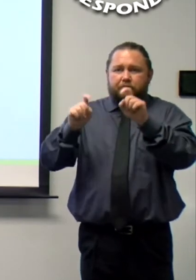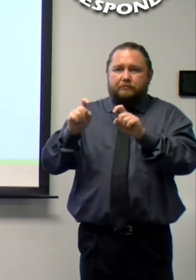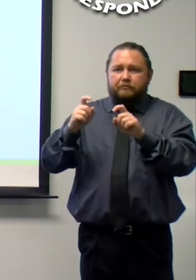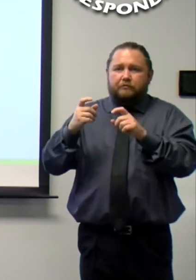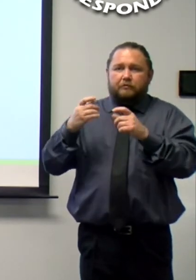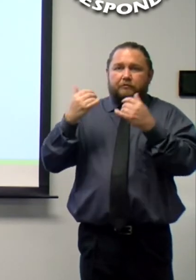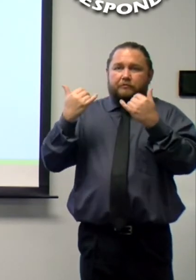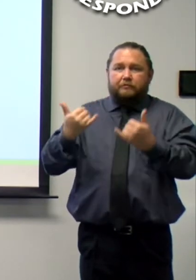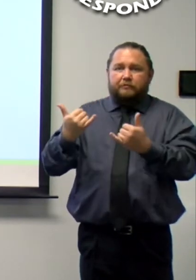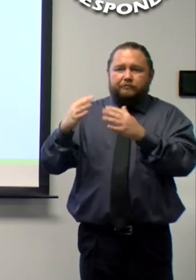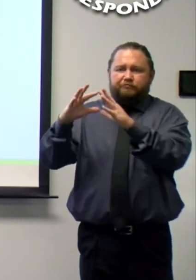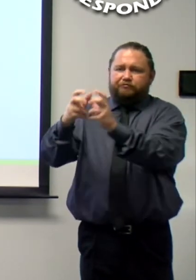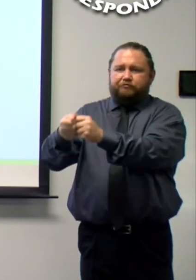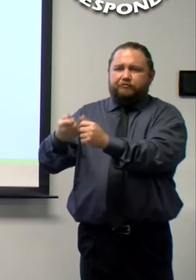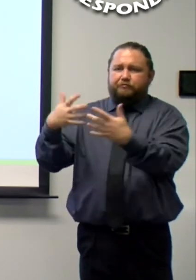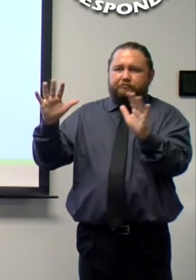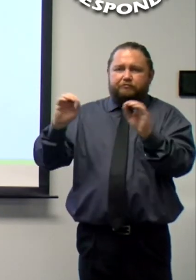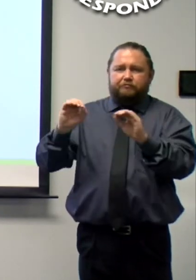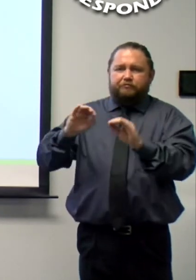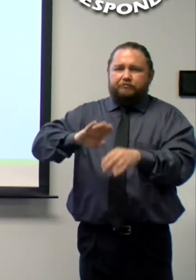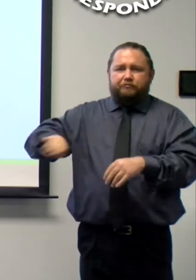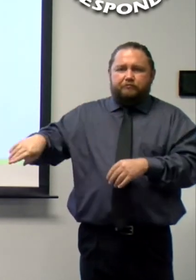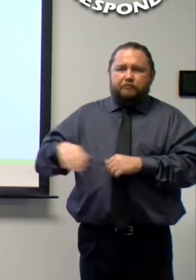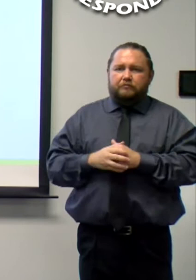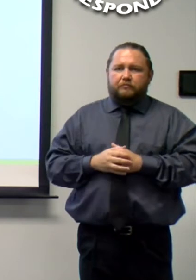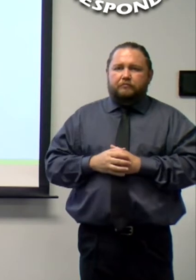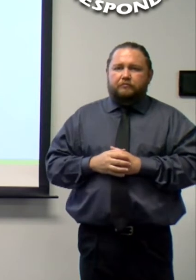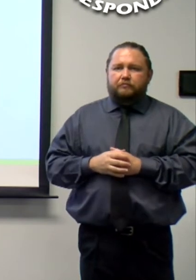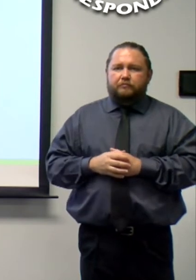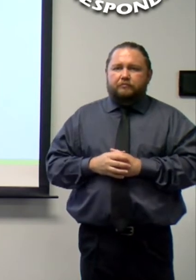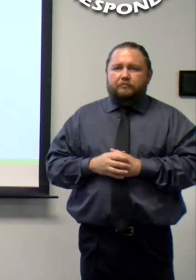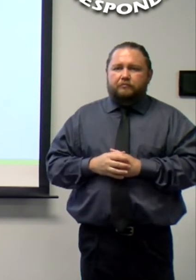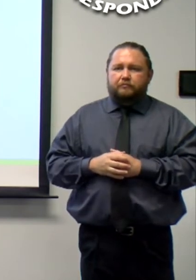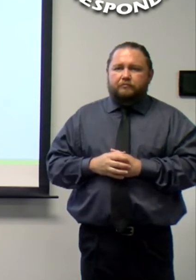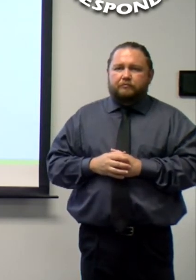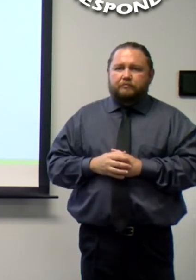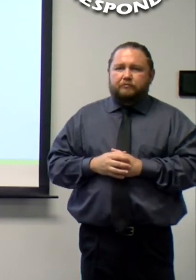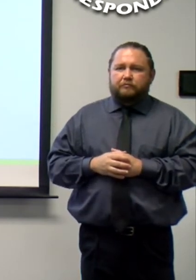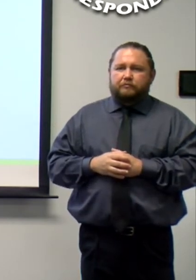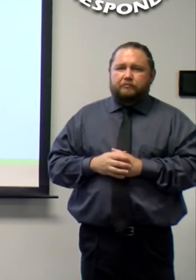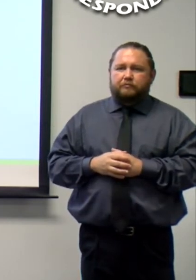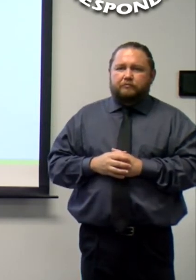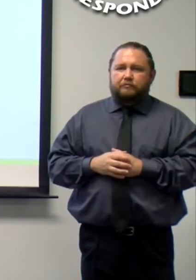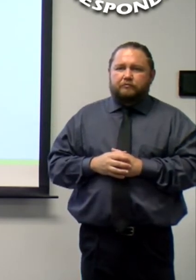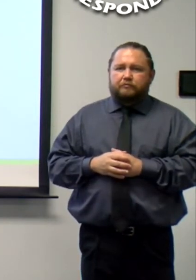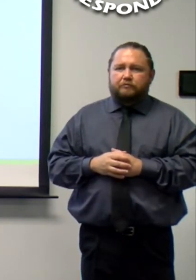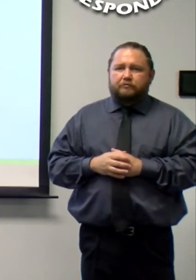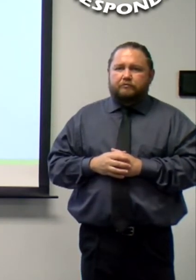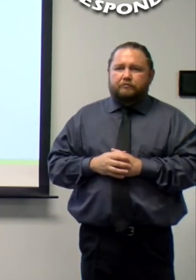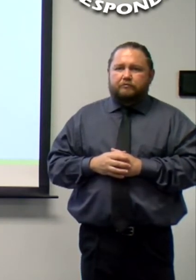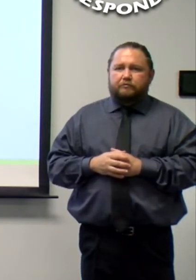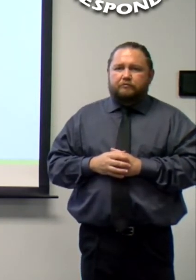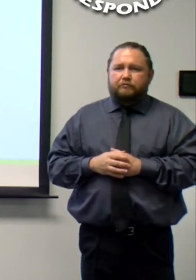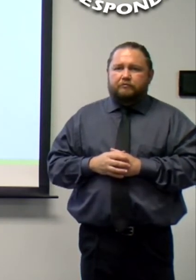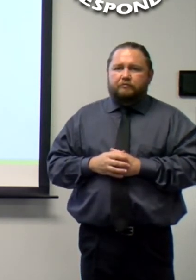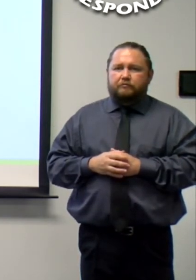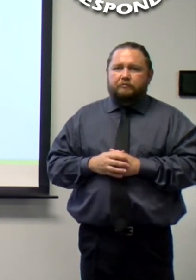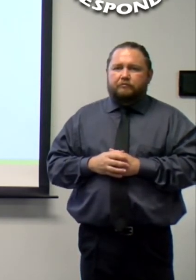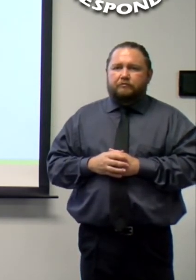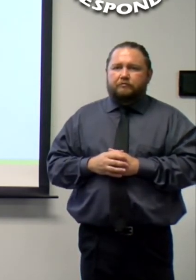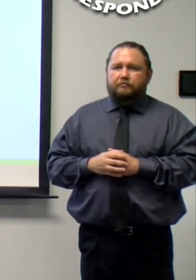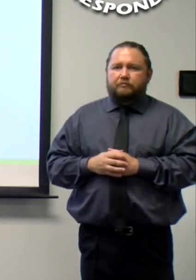We haven't experienced an overwhelming capacity of our hospitals not being able to manage the cases that have